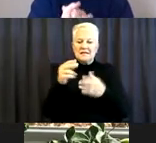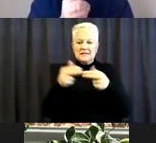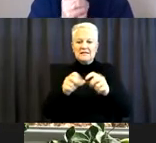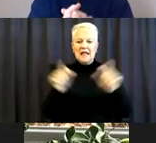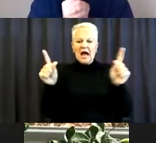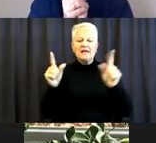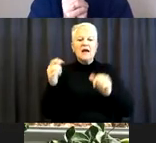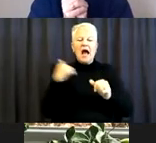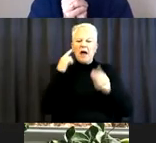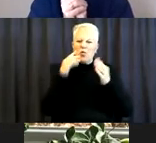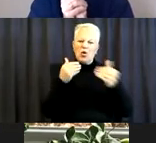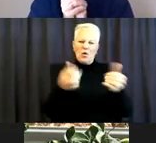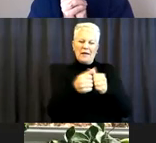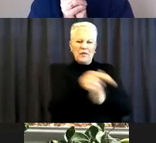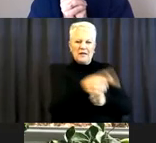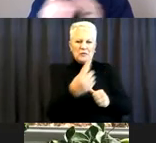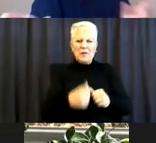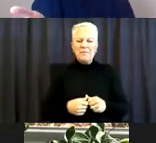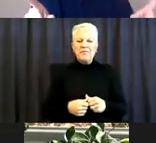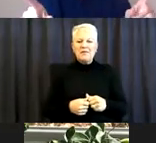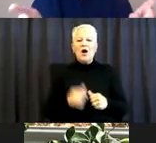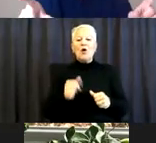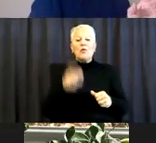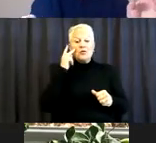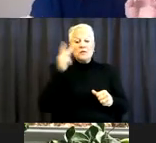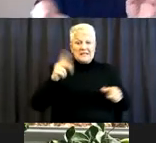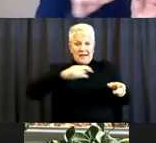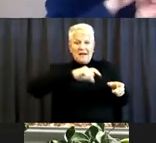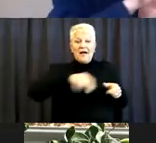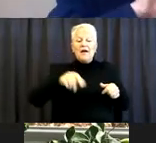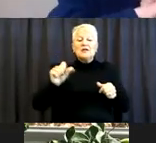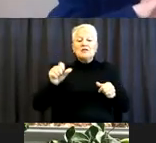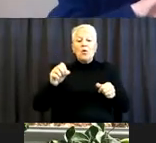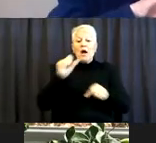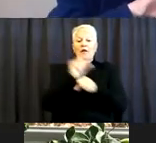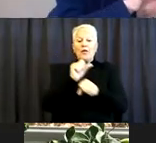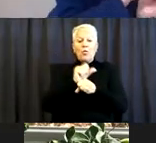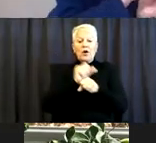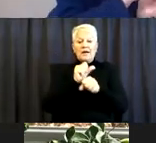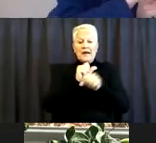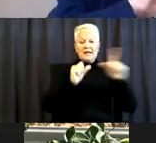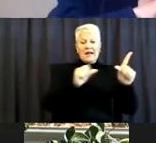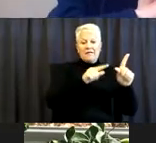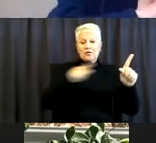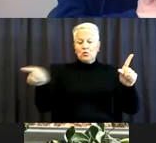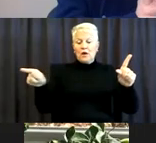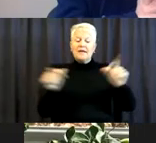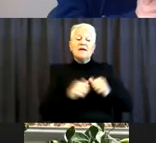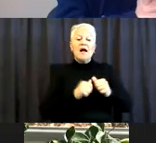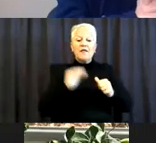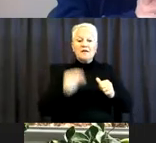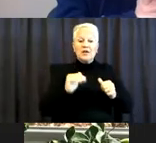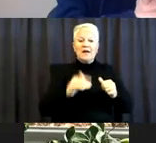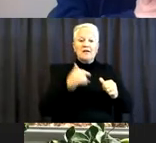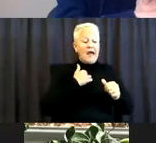And I'll go ahead with this one. Well, you can see so the working left to right, the child would take the card